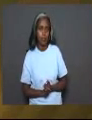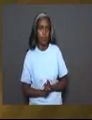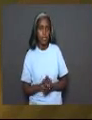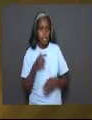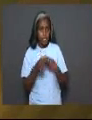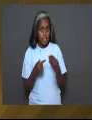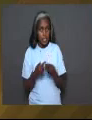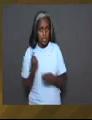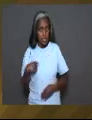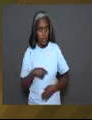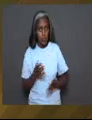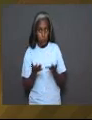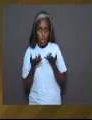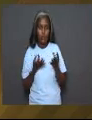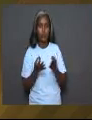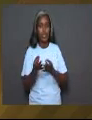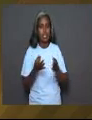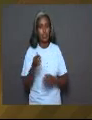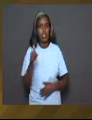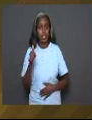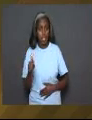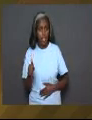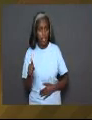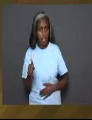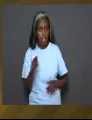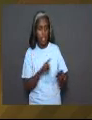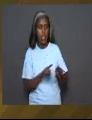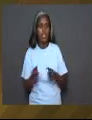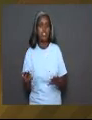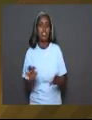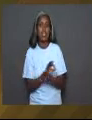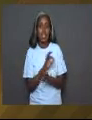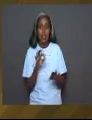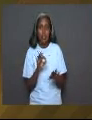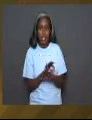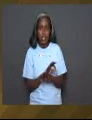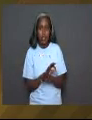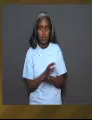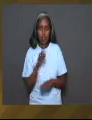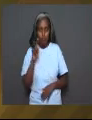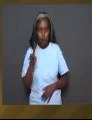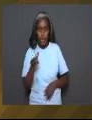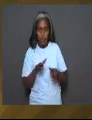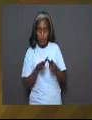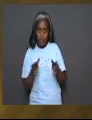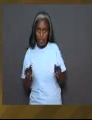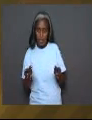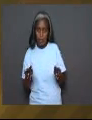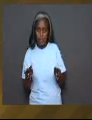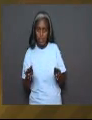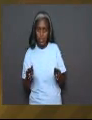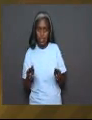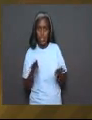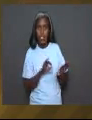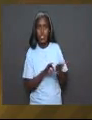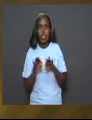Since we want to express A as a function of one variable instead